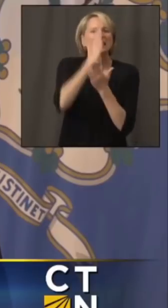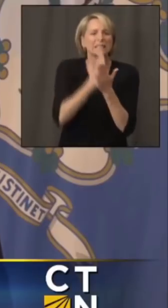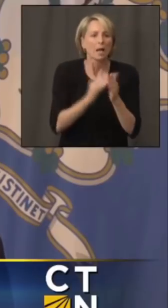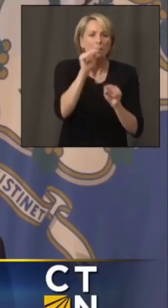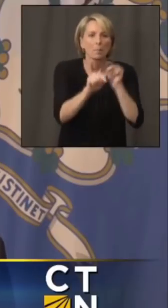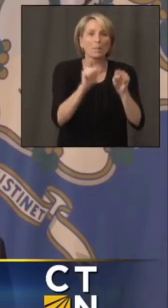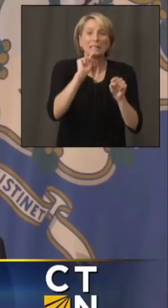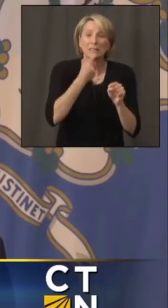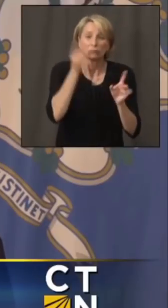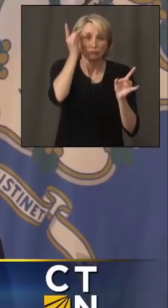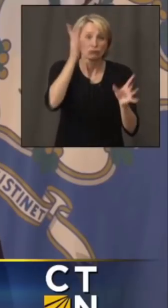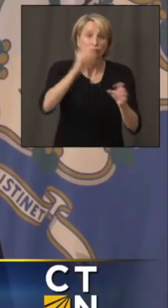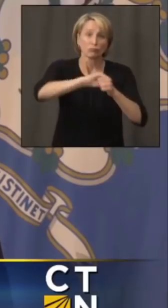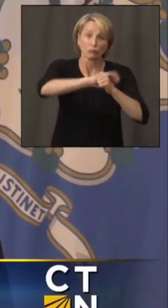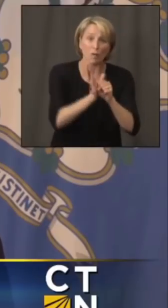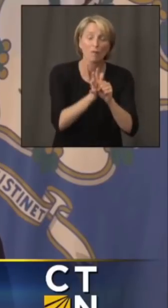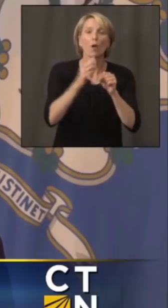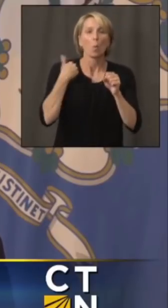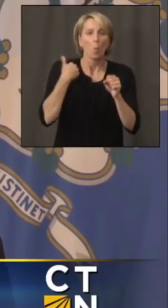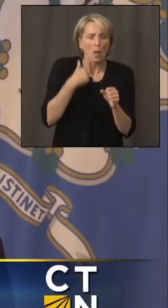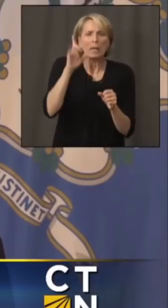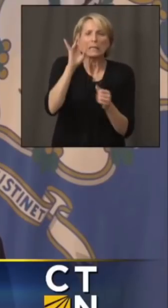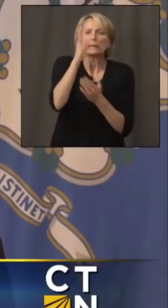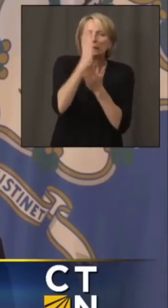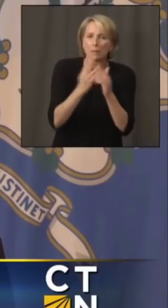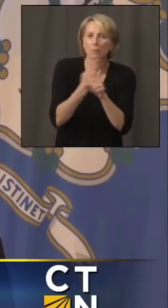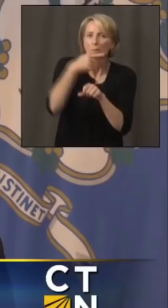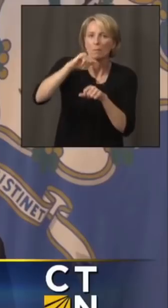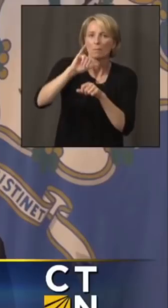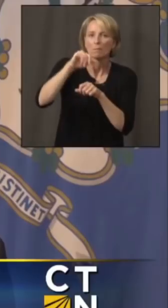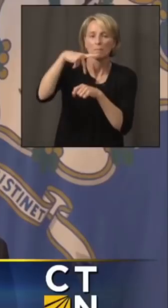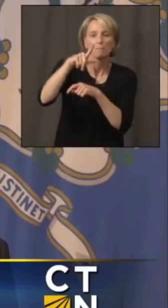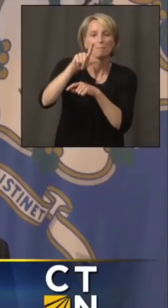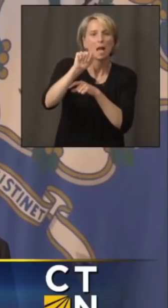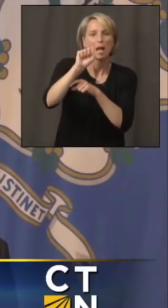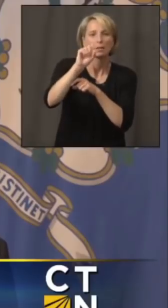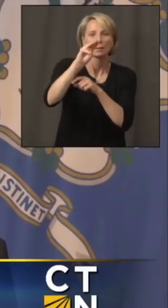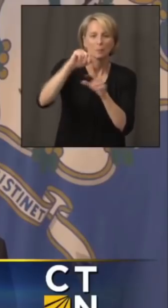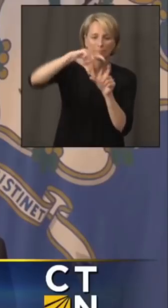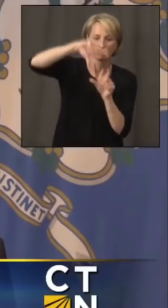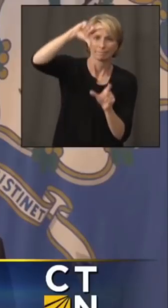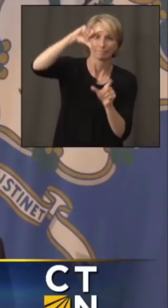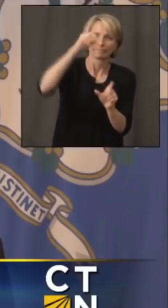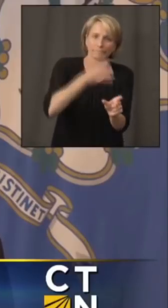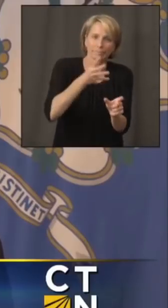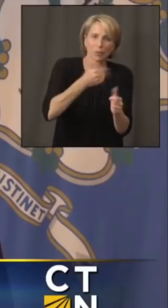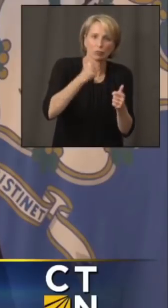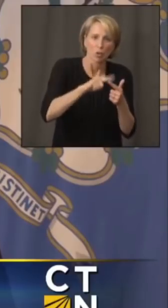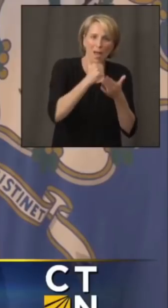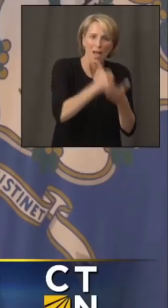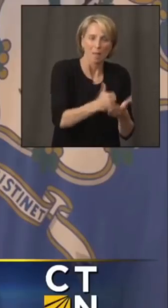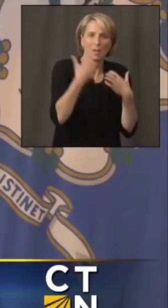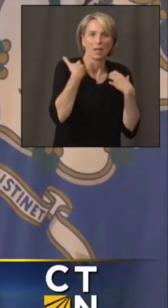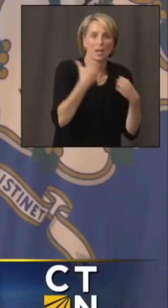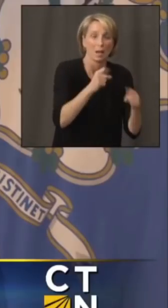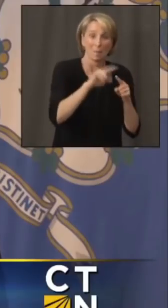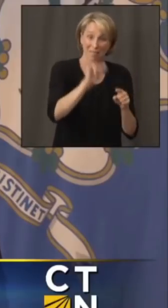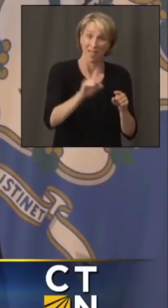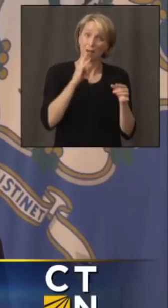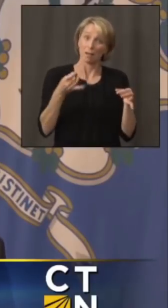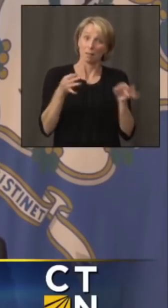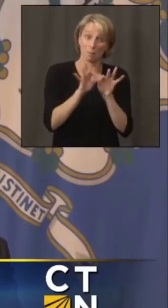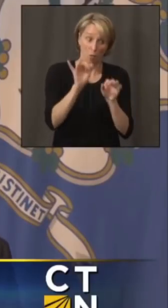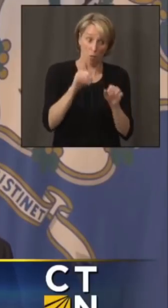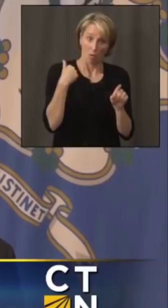need, but it is not a miracle cure. And it's really important that the FDA maintain its credibility, because we are going to